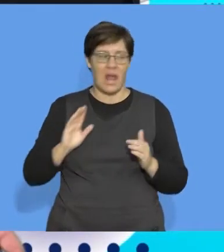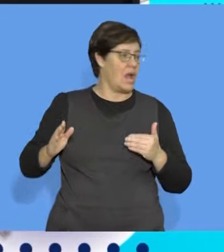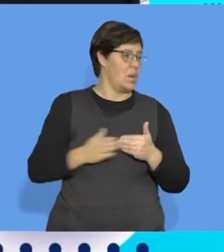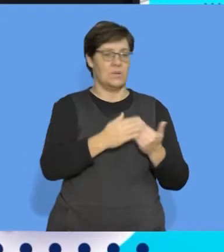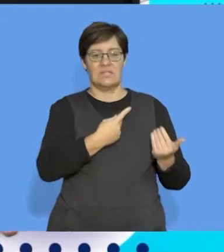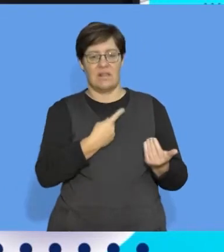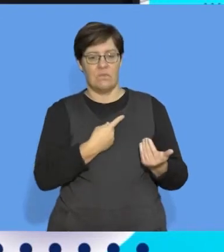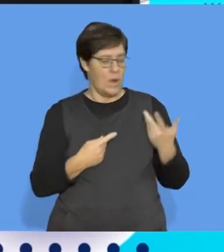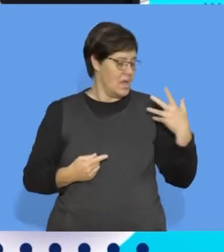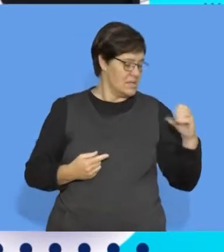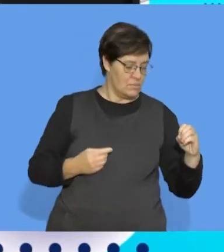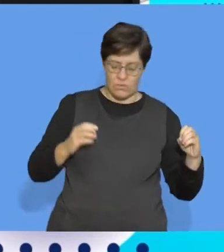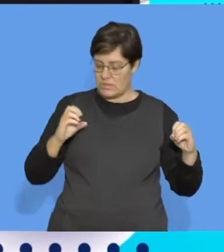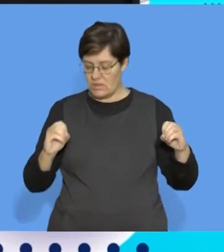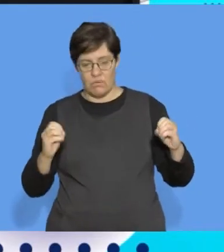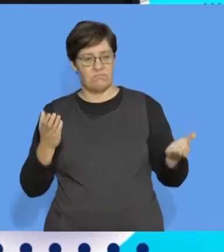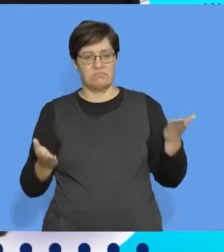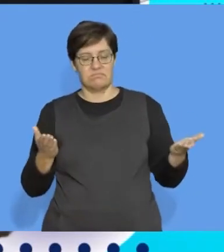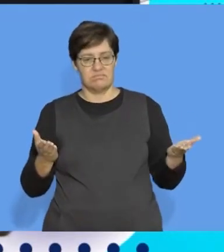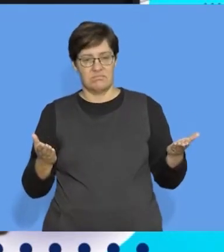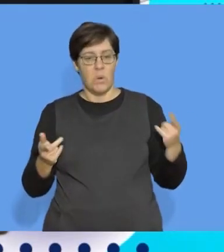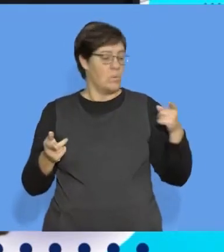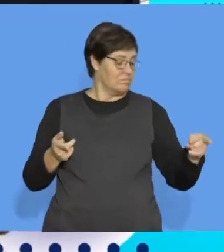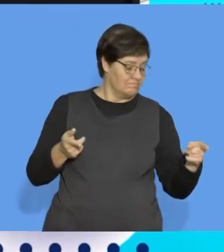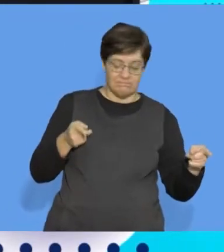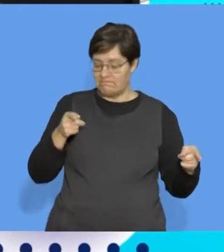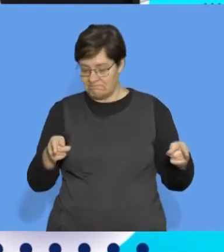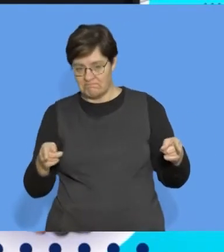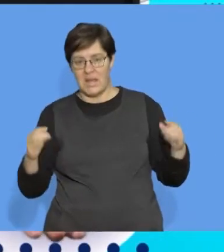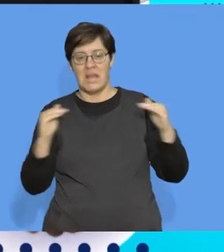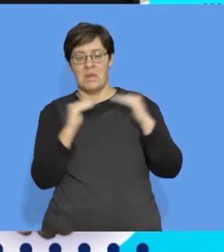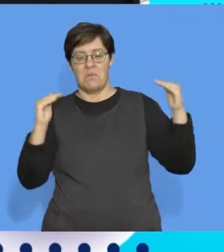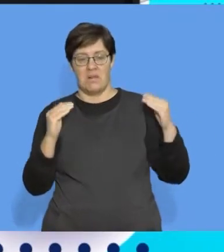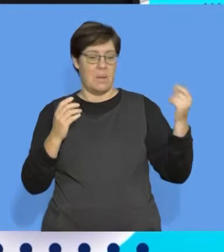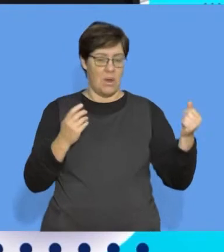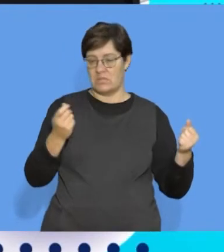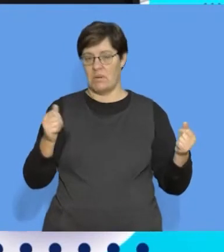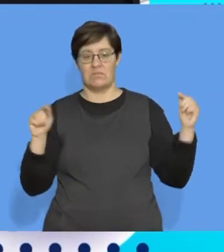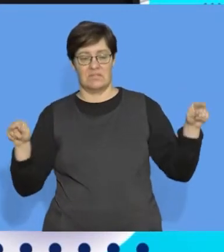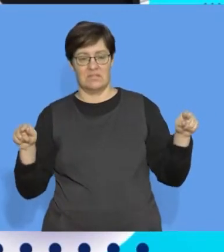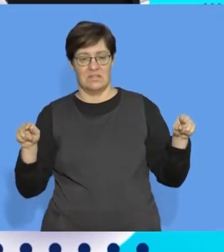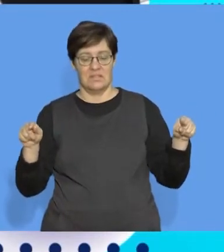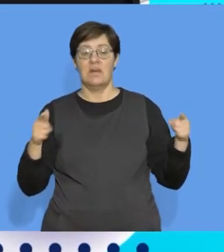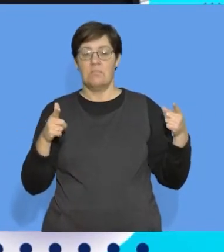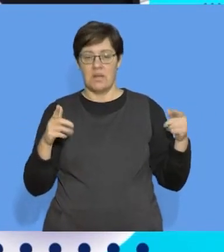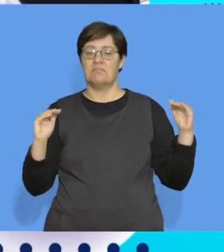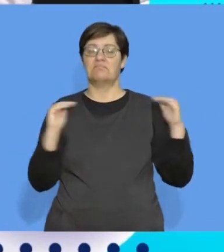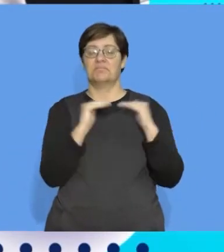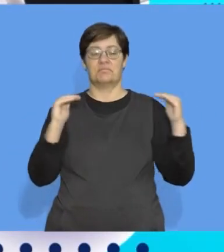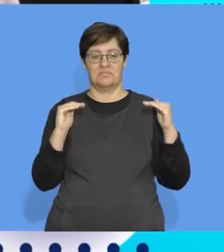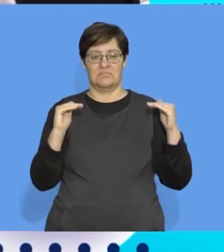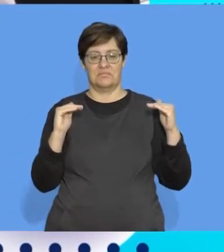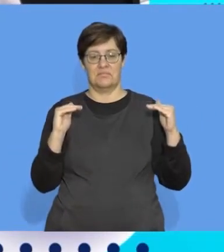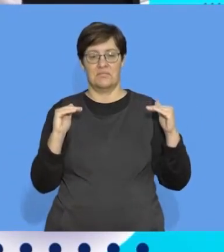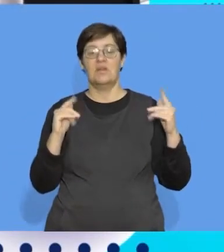by itself. You'll notice the debit side will be equal to the credit side, and therefore you will then have that account